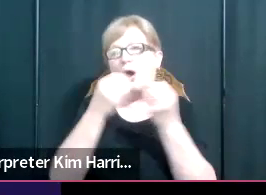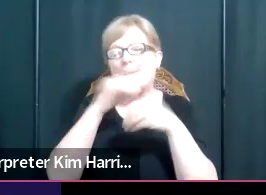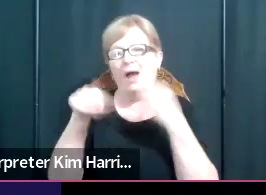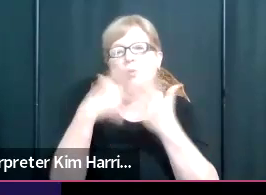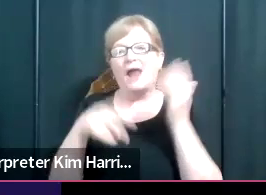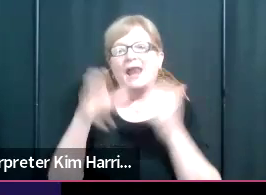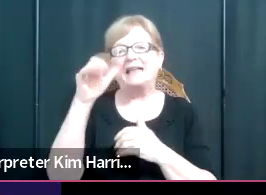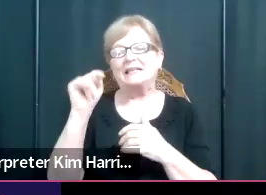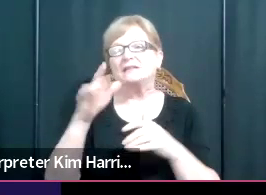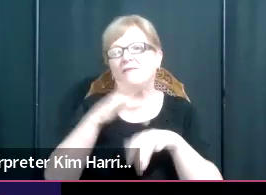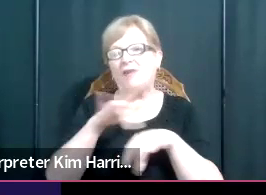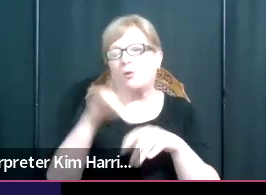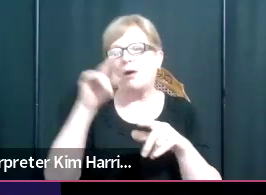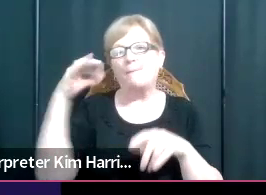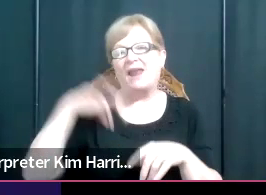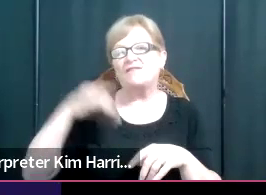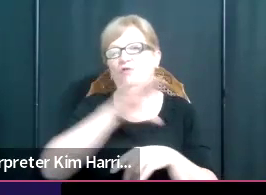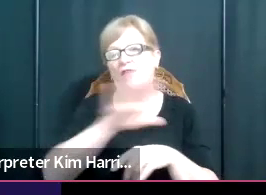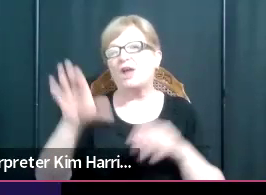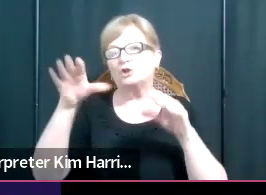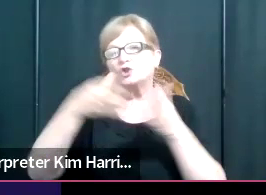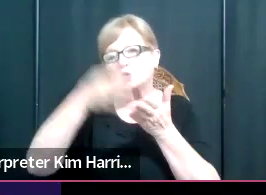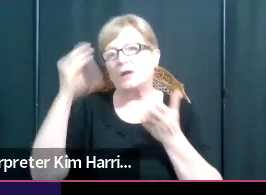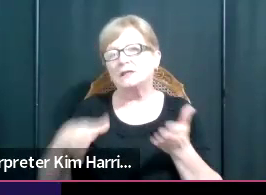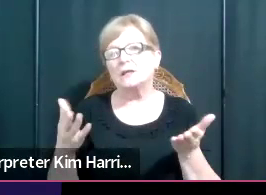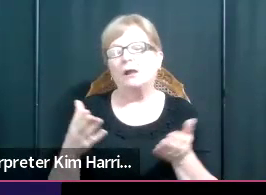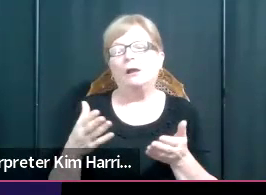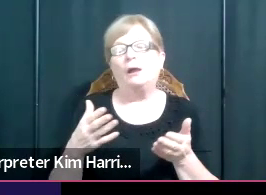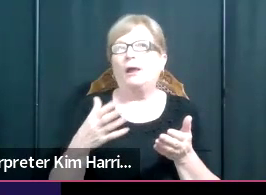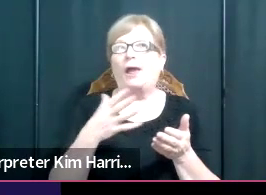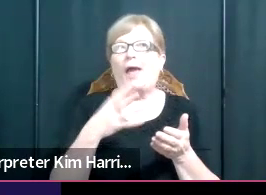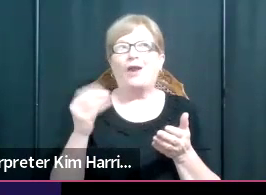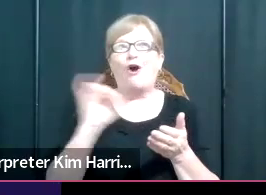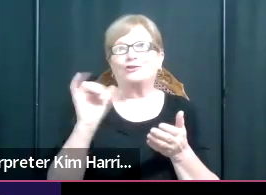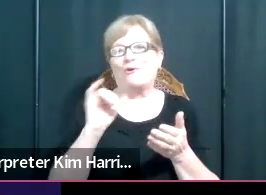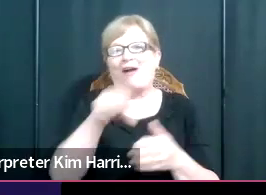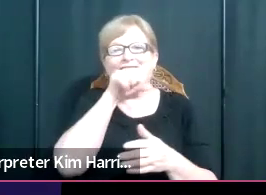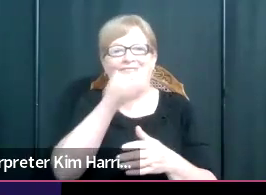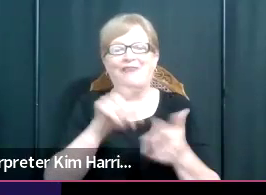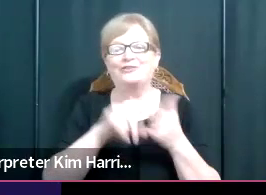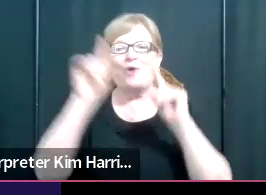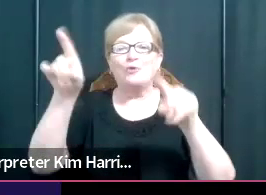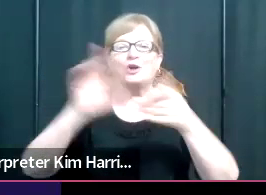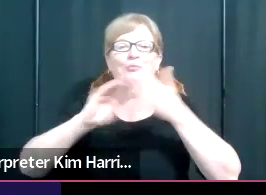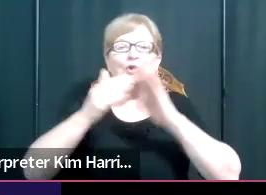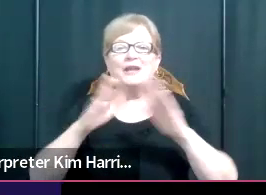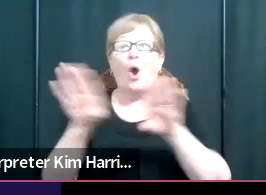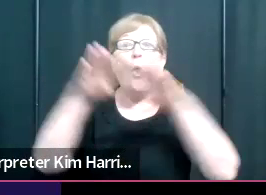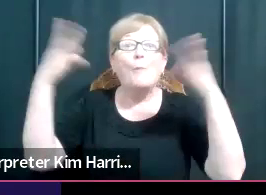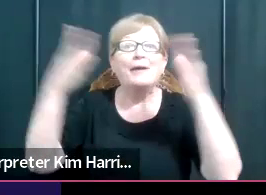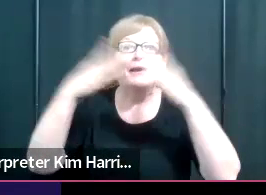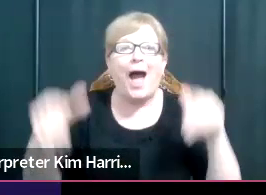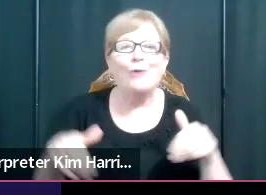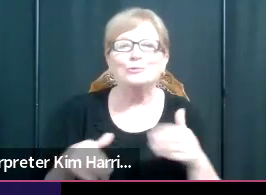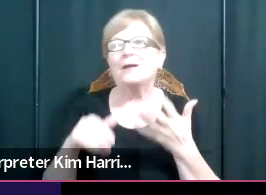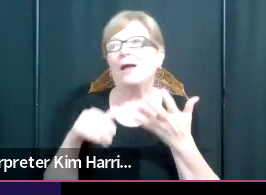is available and can be beneficial for their students. We also love to be invited to community events like open houses